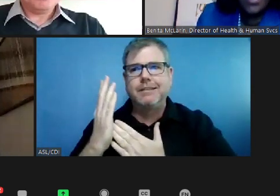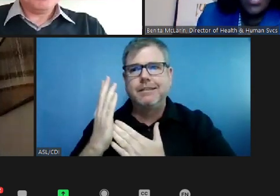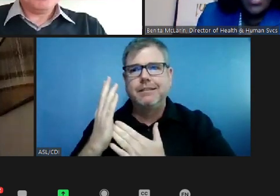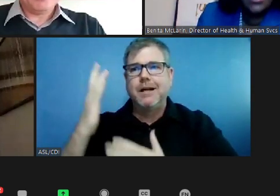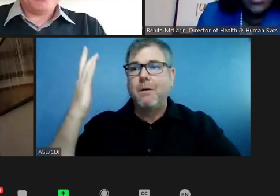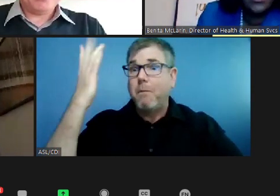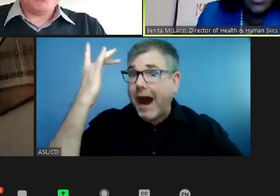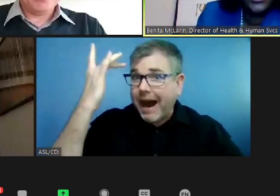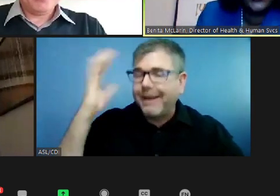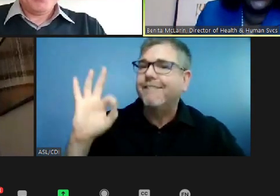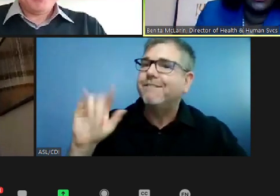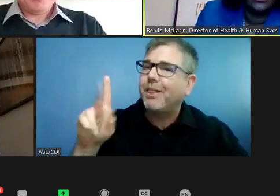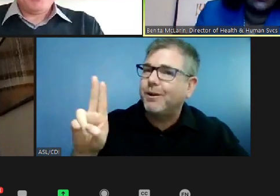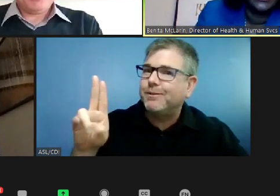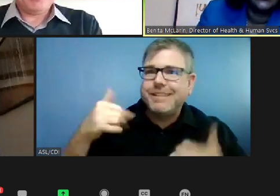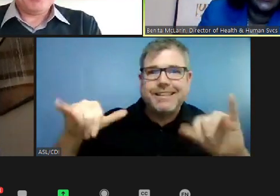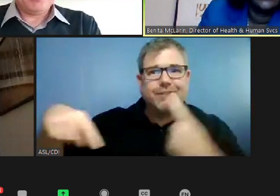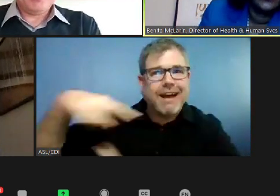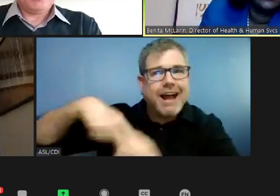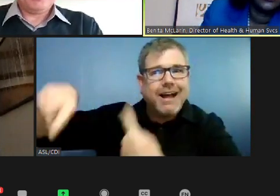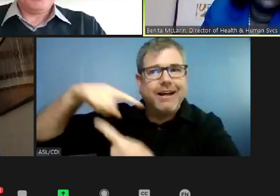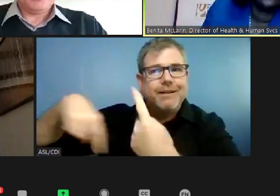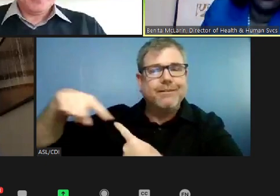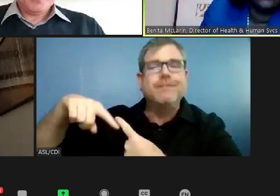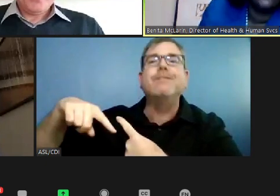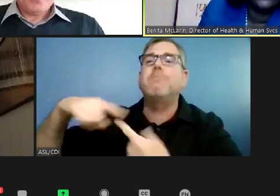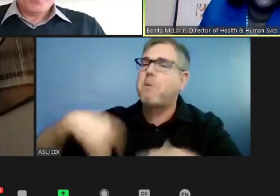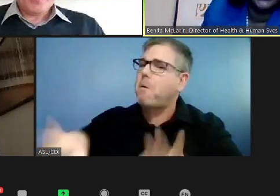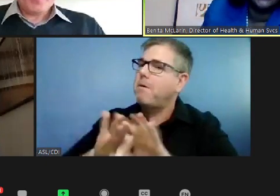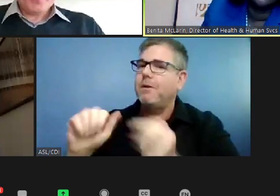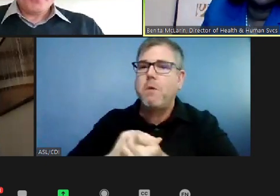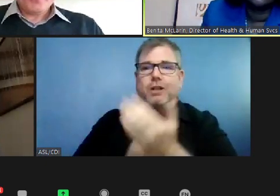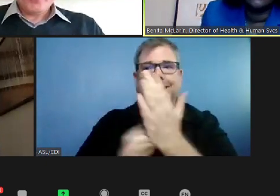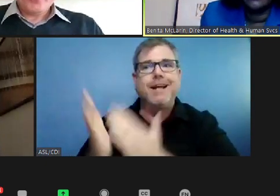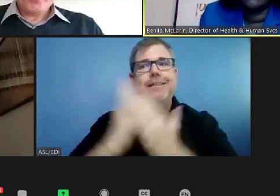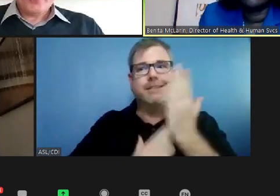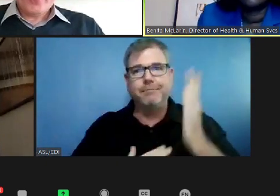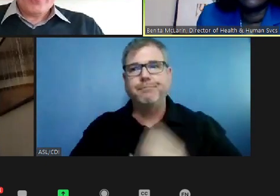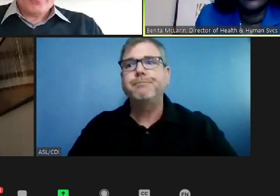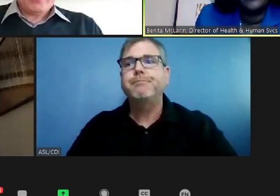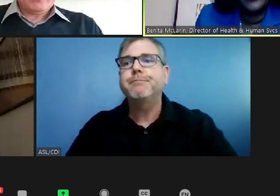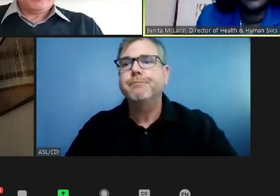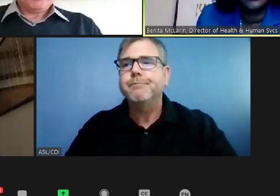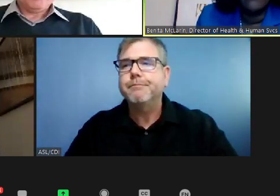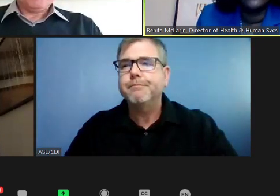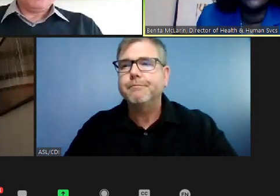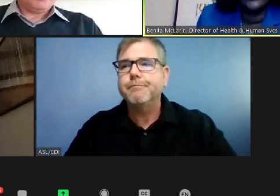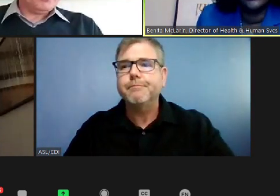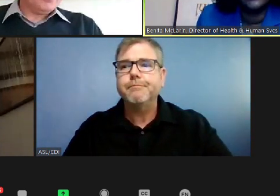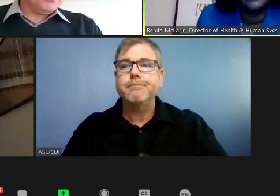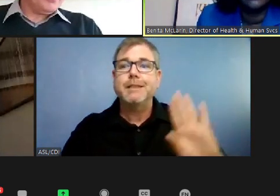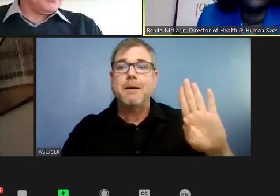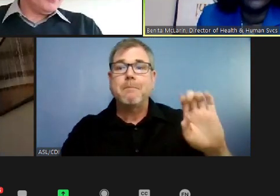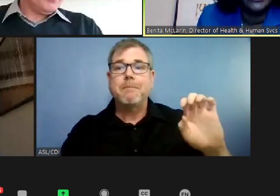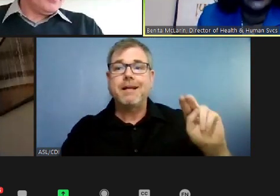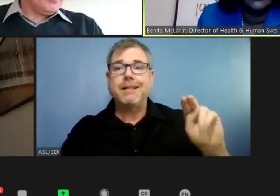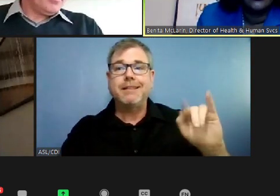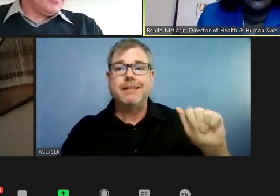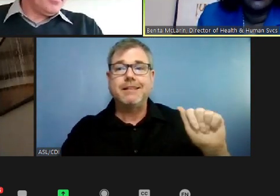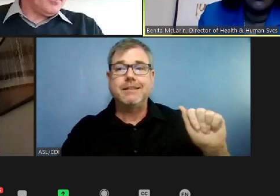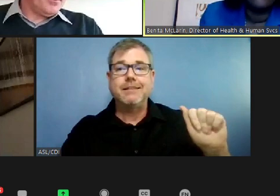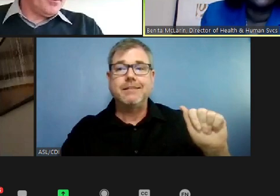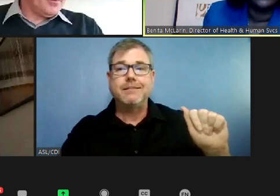you. Yes, thank you, Lainey, and thanks to everyone for joining us today on the community conversation. It's been a